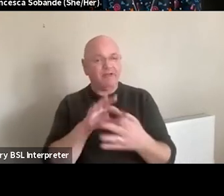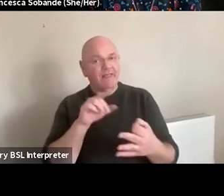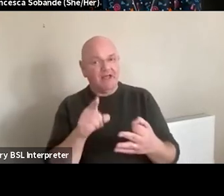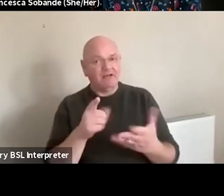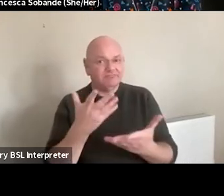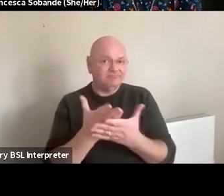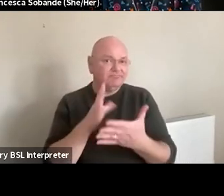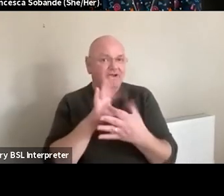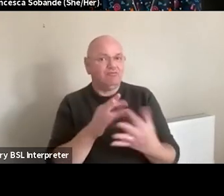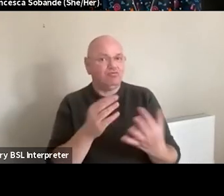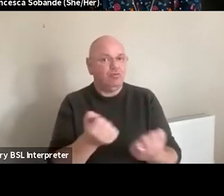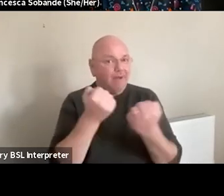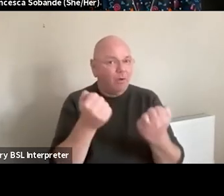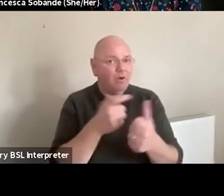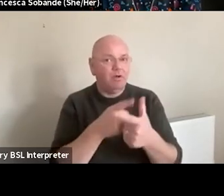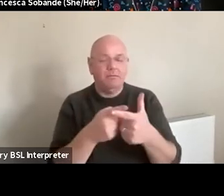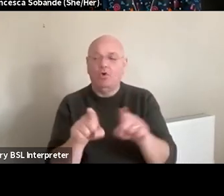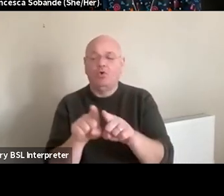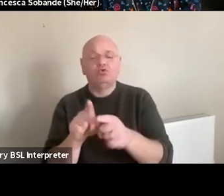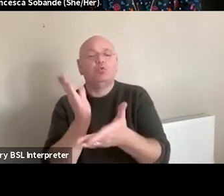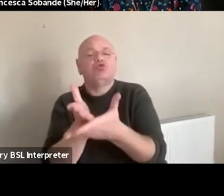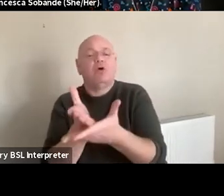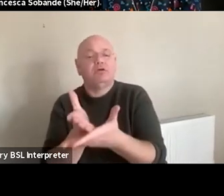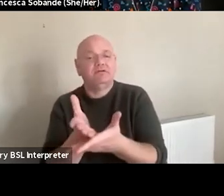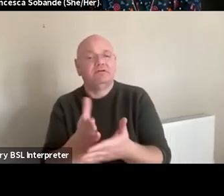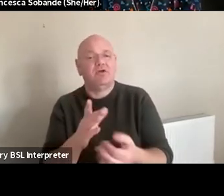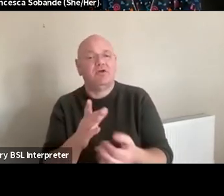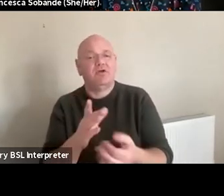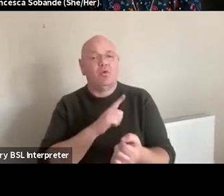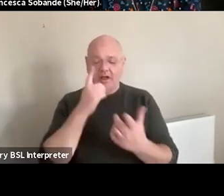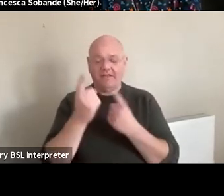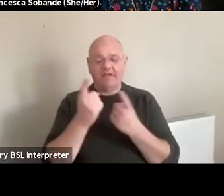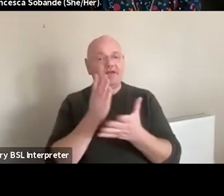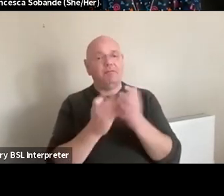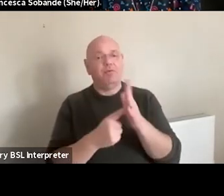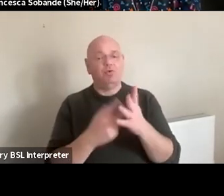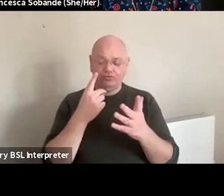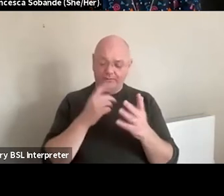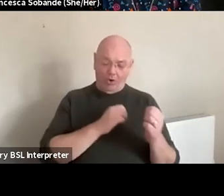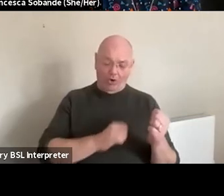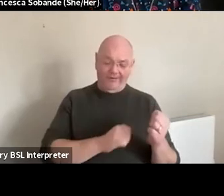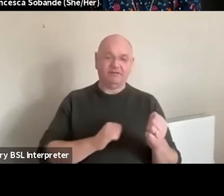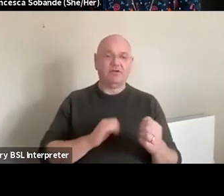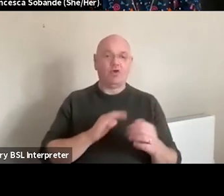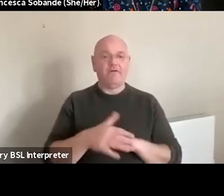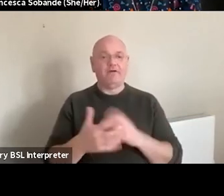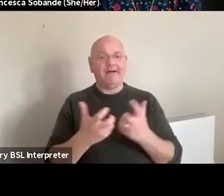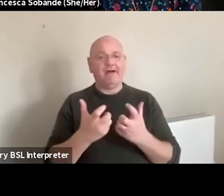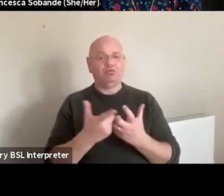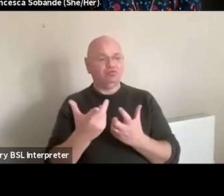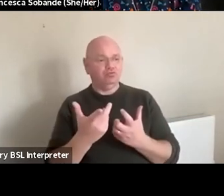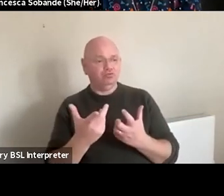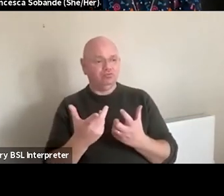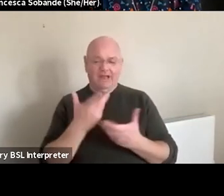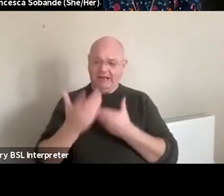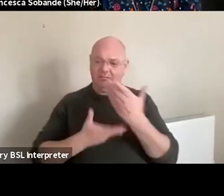that is the development of trust. I talk a lot about the need to be deeply honest about what it is that you're trying to achieve and what capacity and resources that you